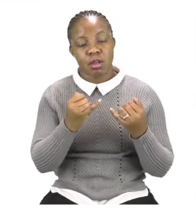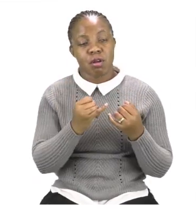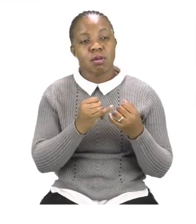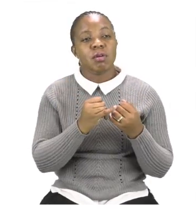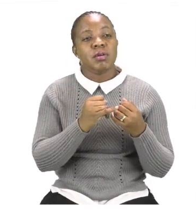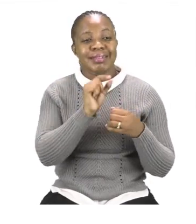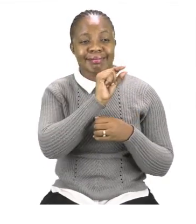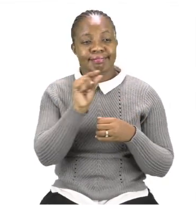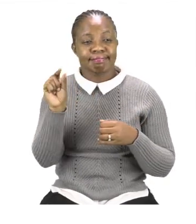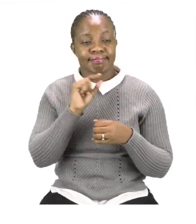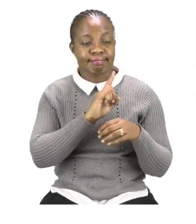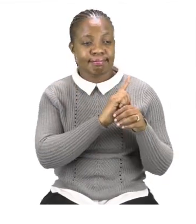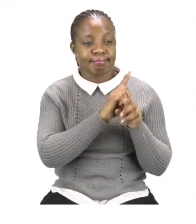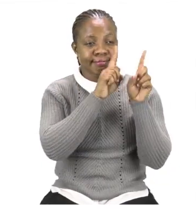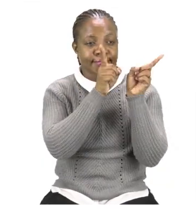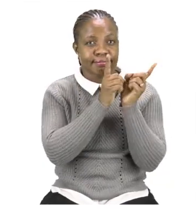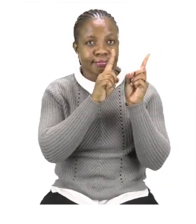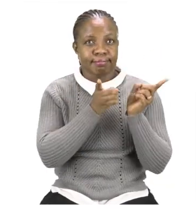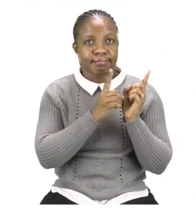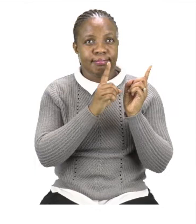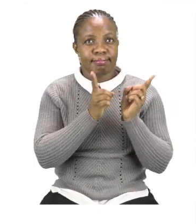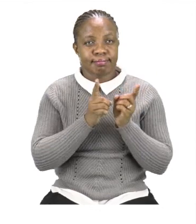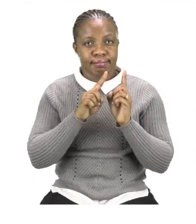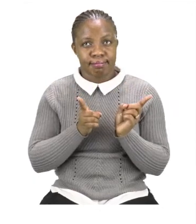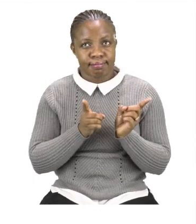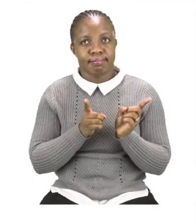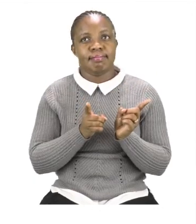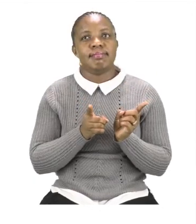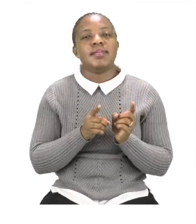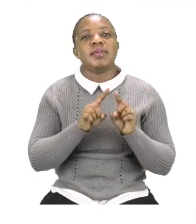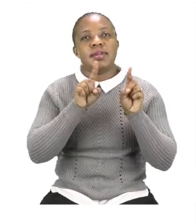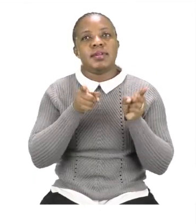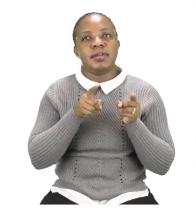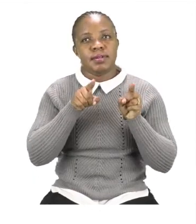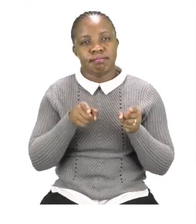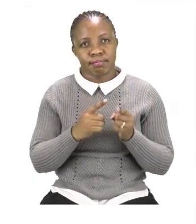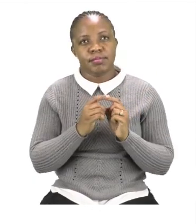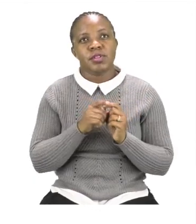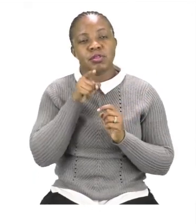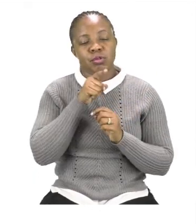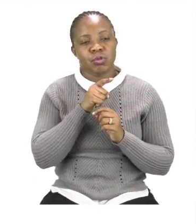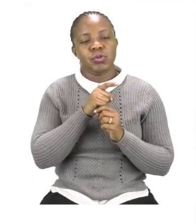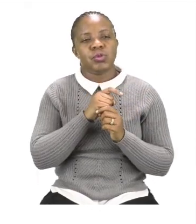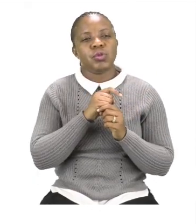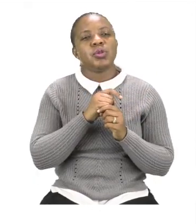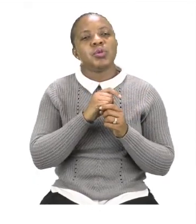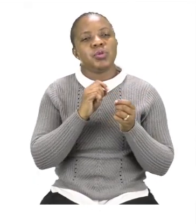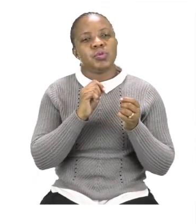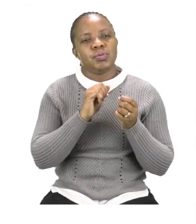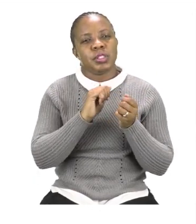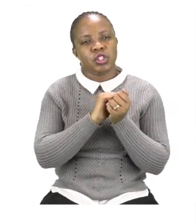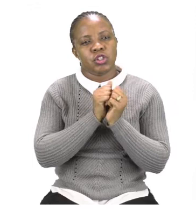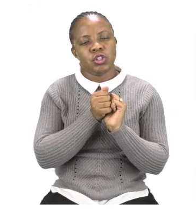a pronoun. Remember, a pronoun is a word that is used to replace a